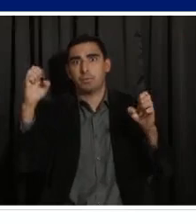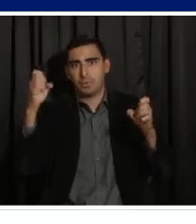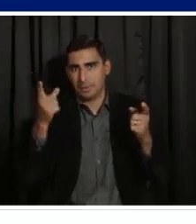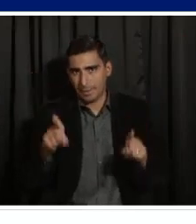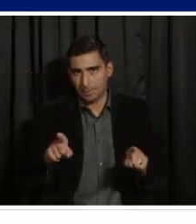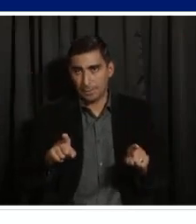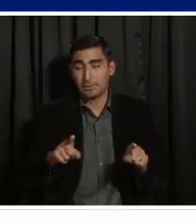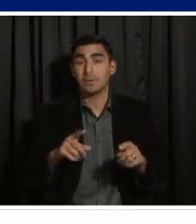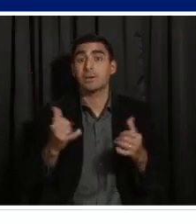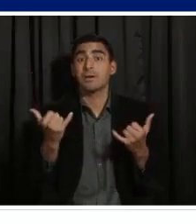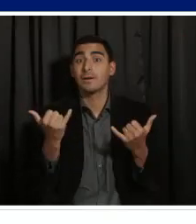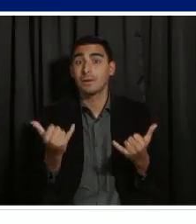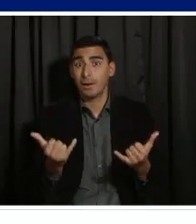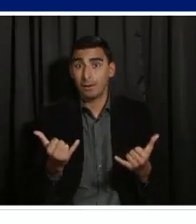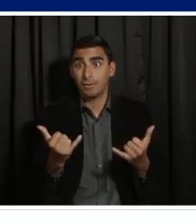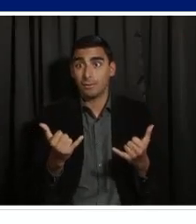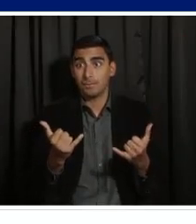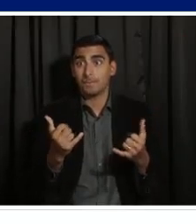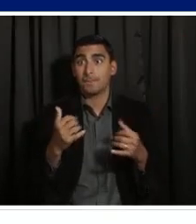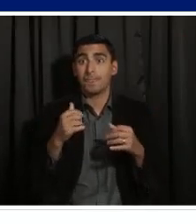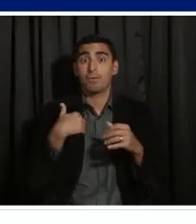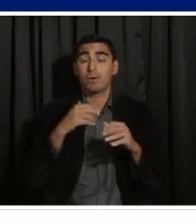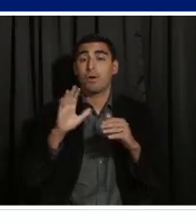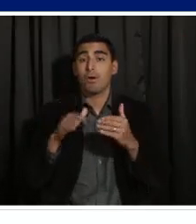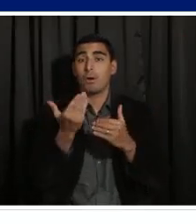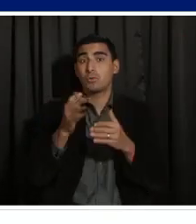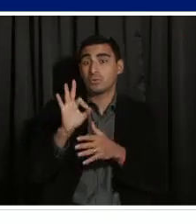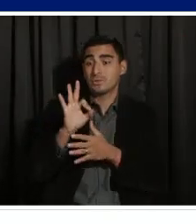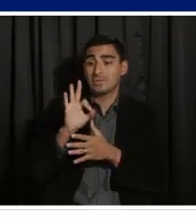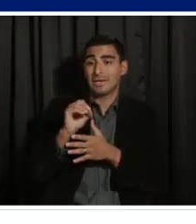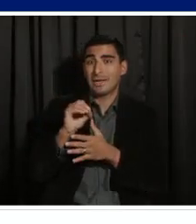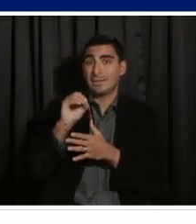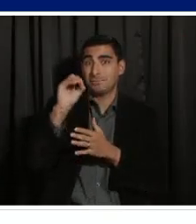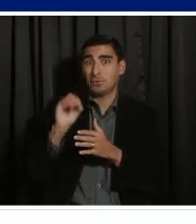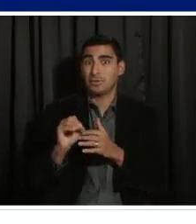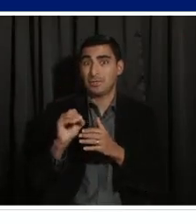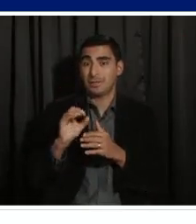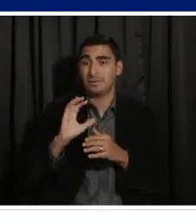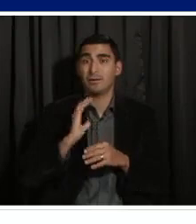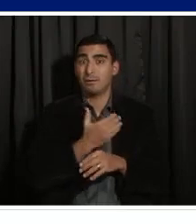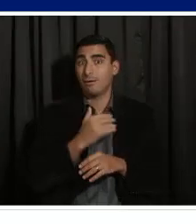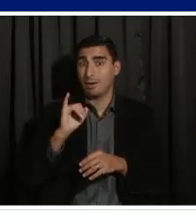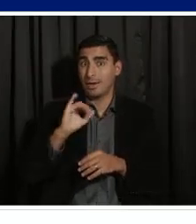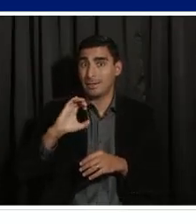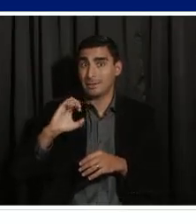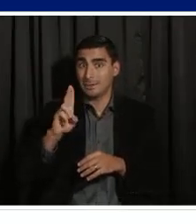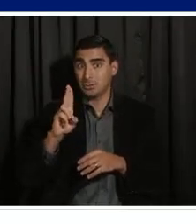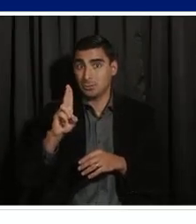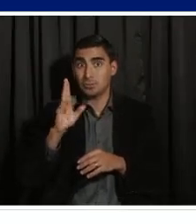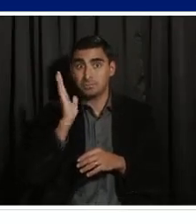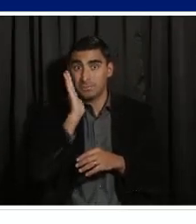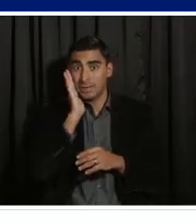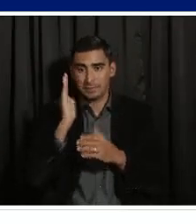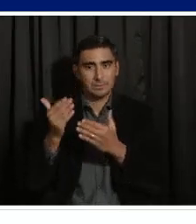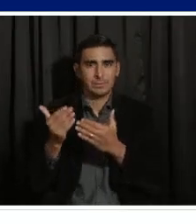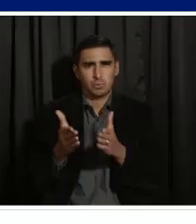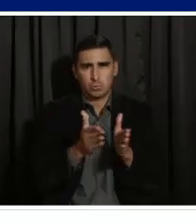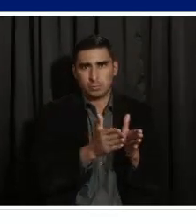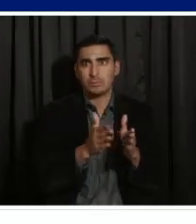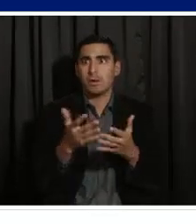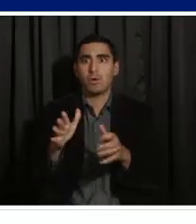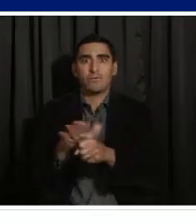number of hospitalizations that we have, we are at almost 90% of our ICU beds currently occupied in the state of